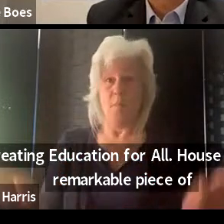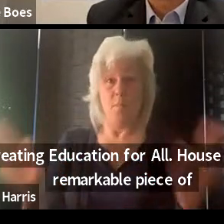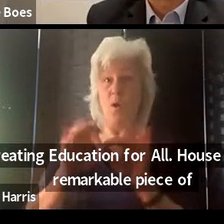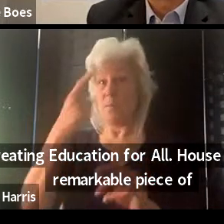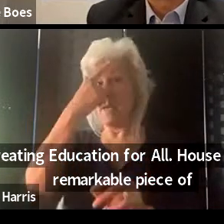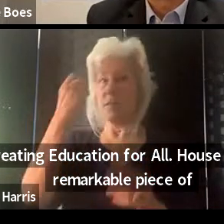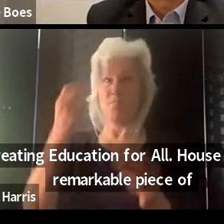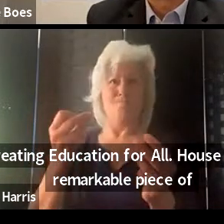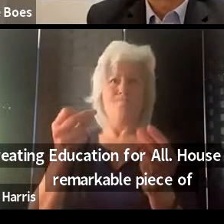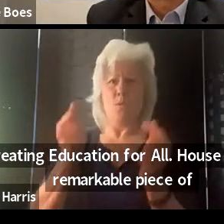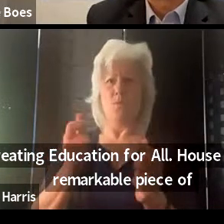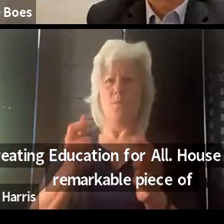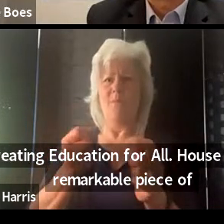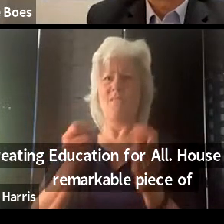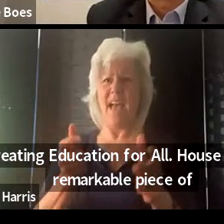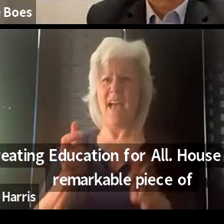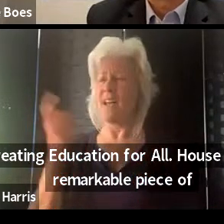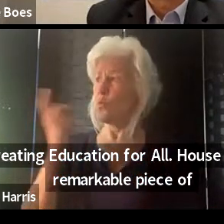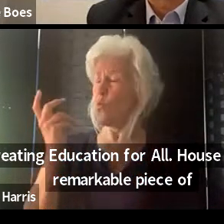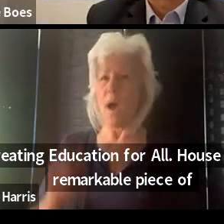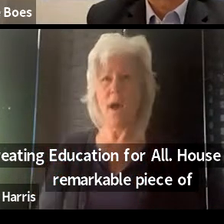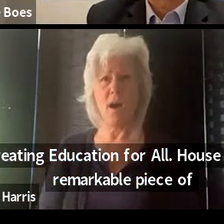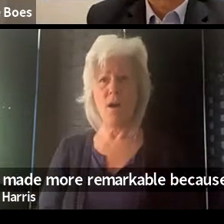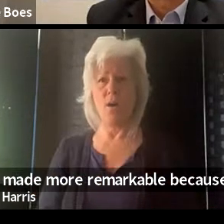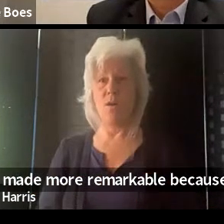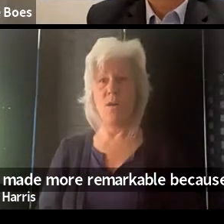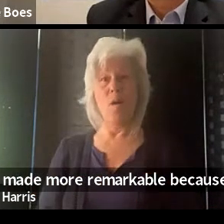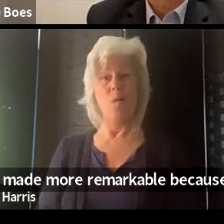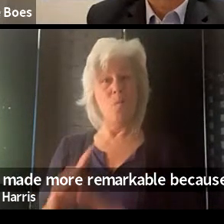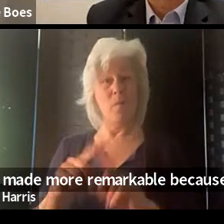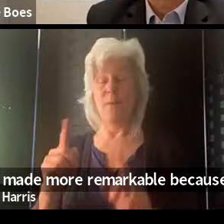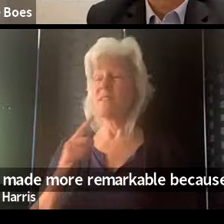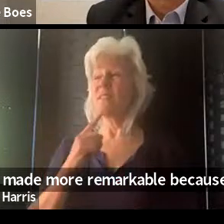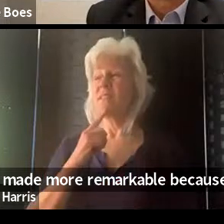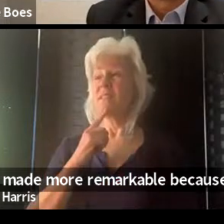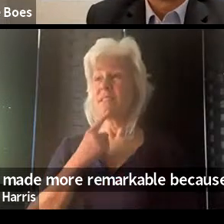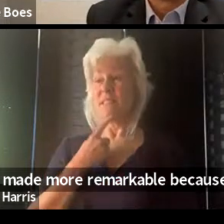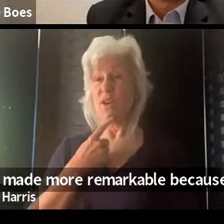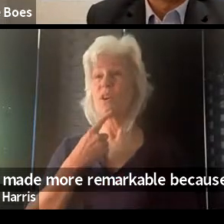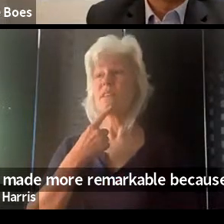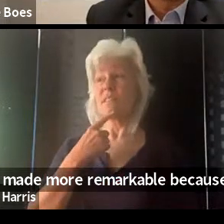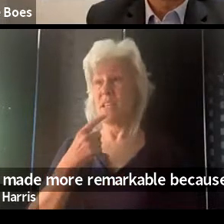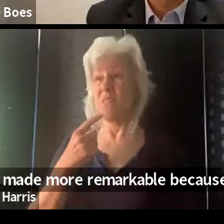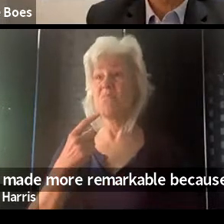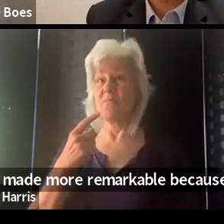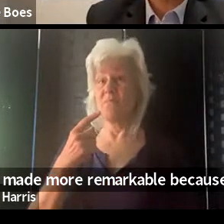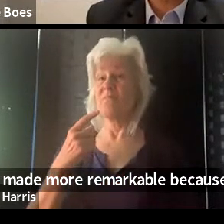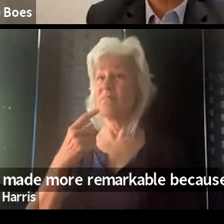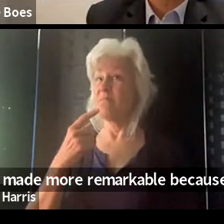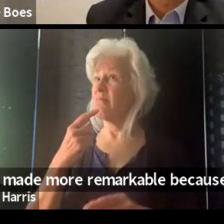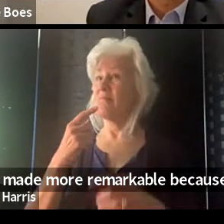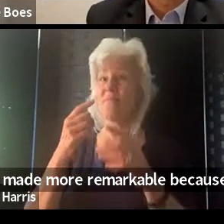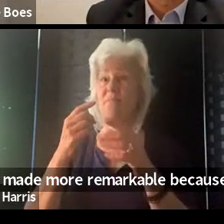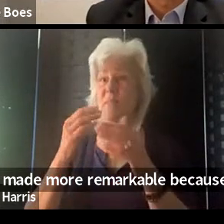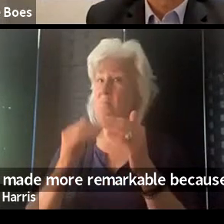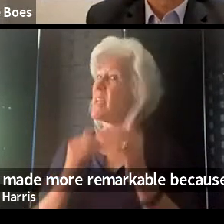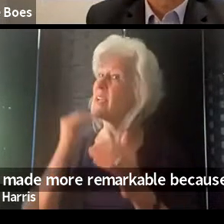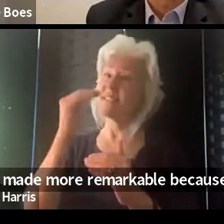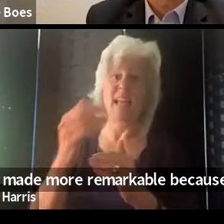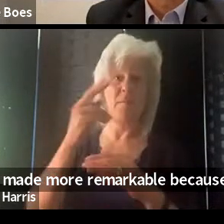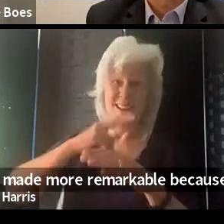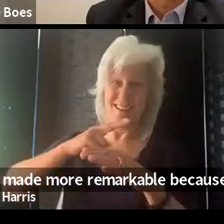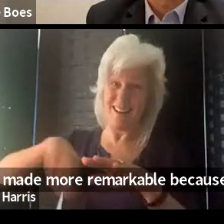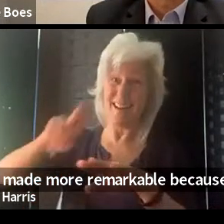quickly, but it was a dramatic step forward nationally, initiated here in the